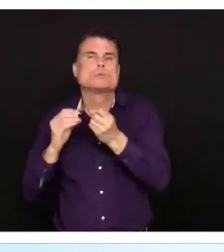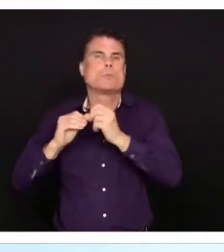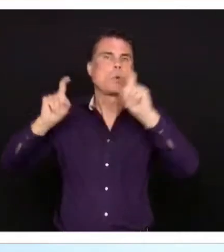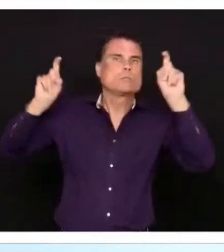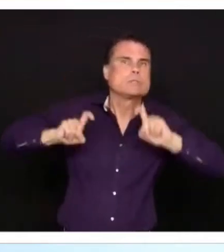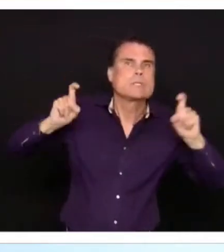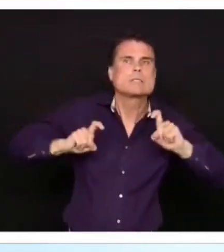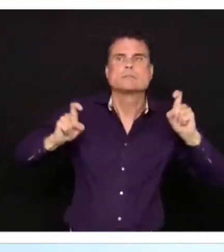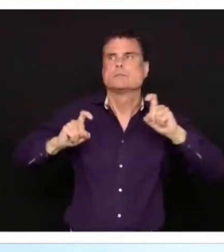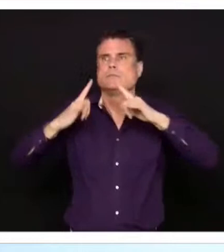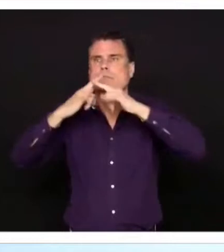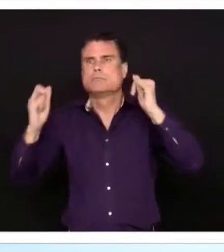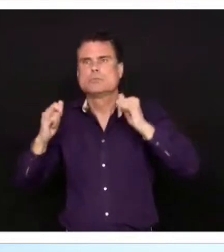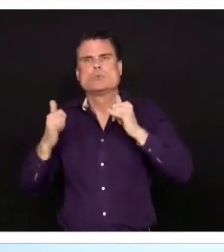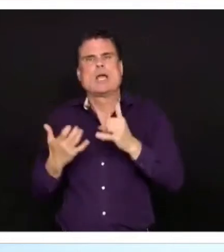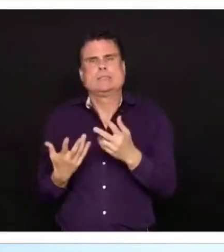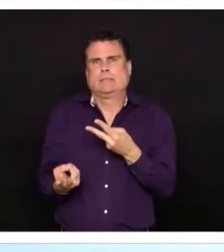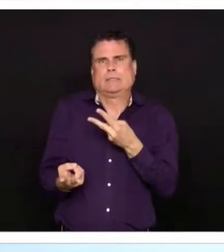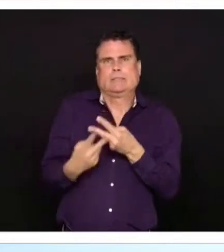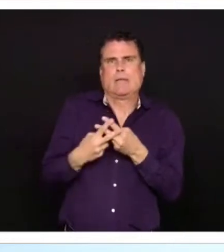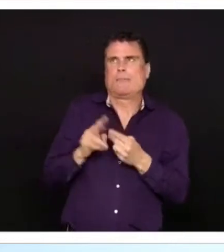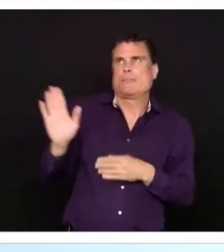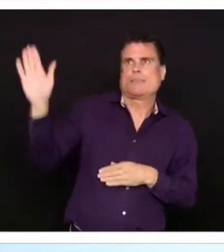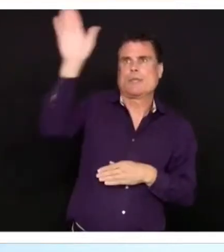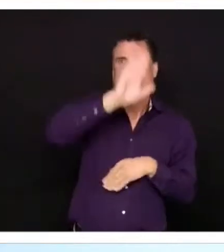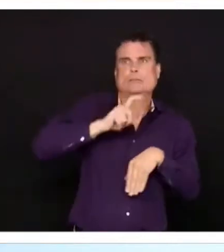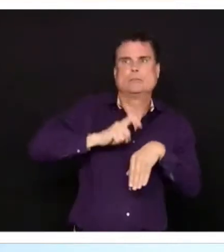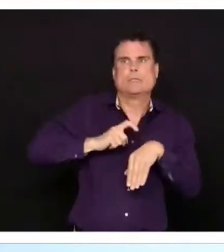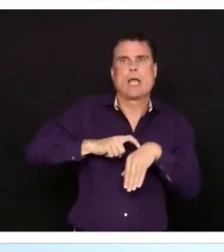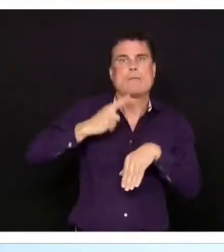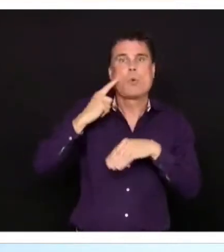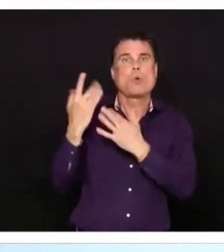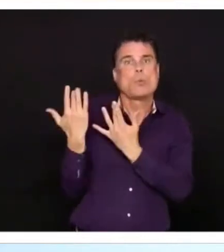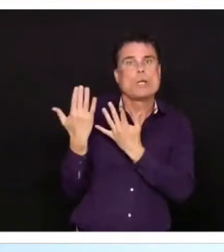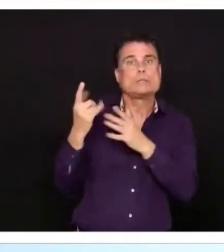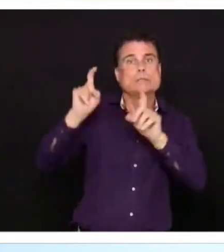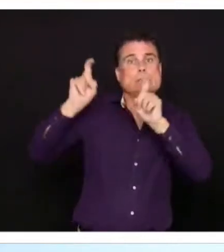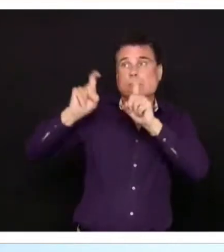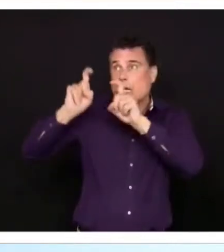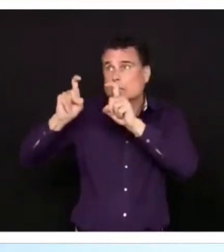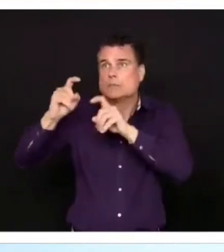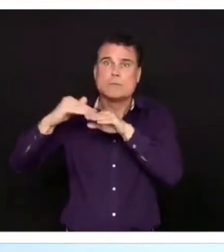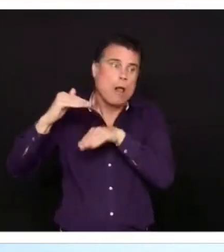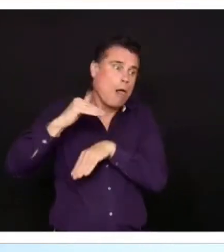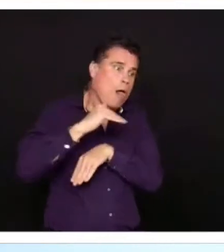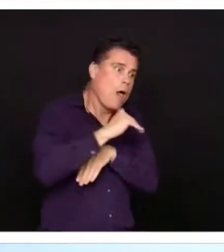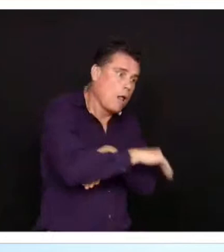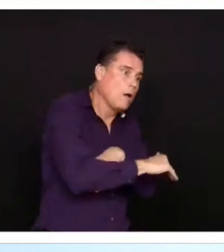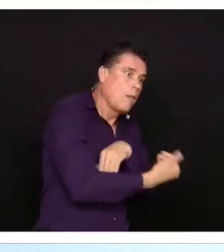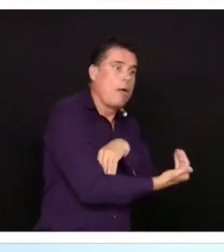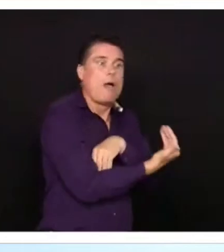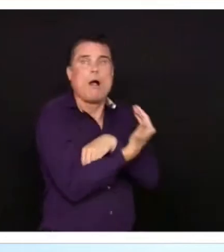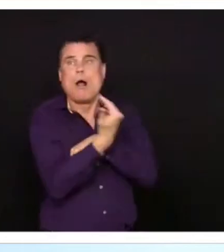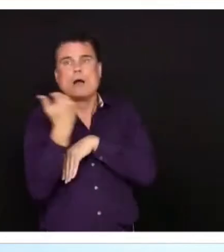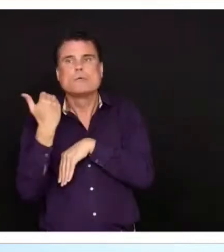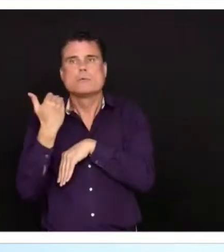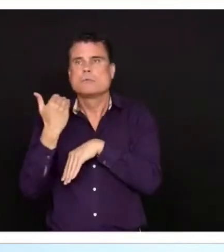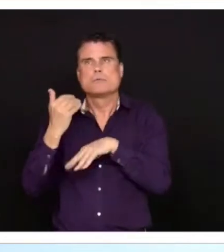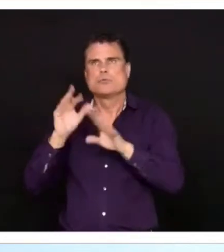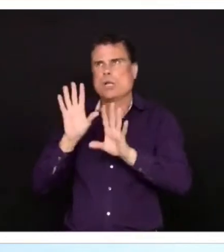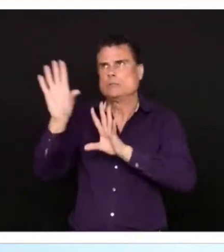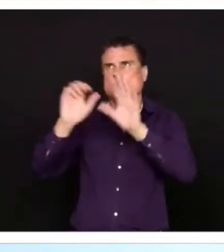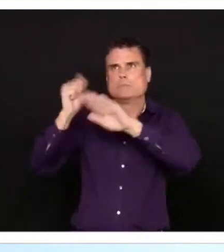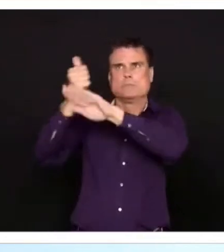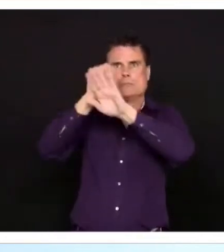early on, to support communities. We know that there has been community transmission in the north, and we know that there's